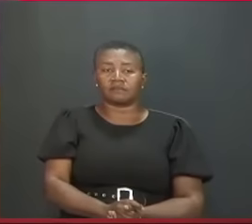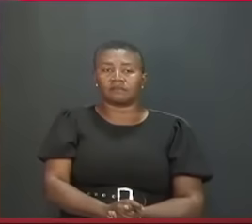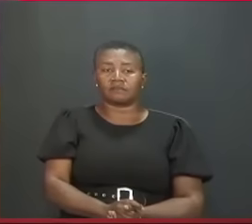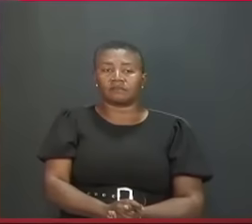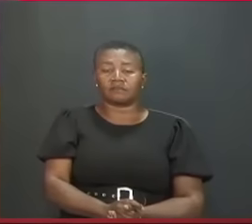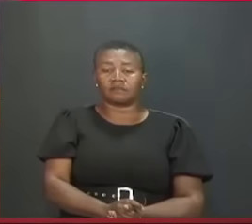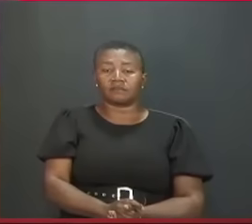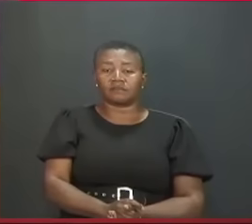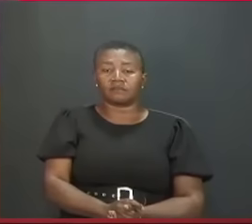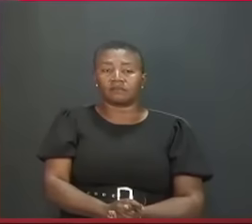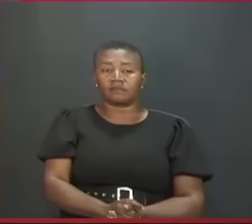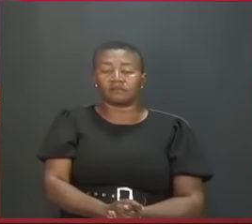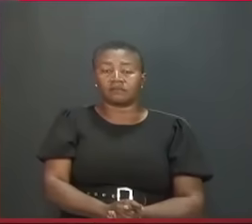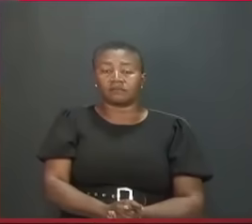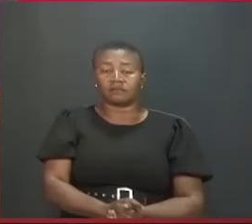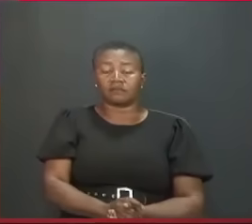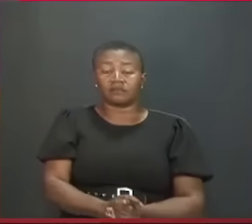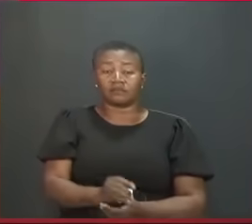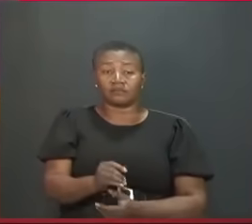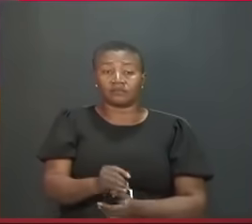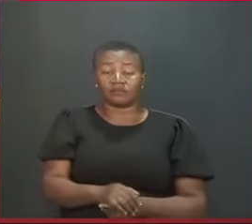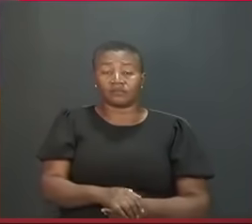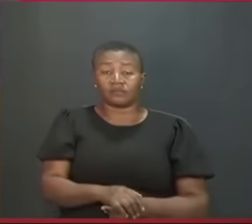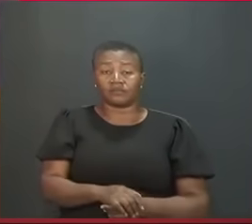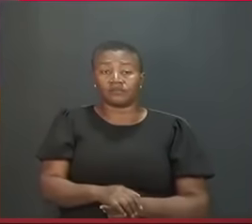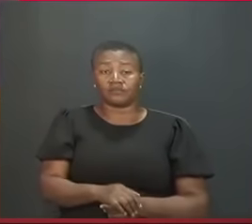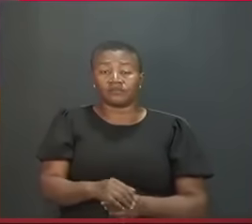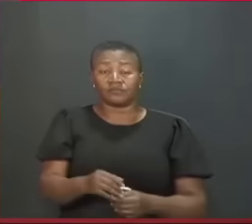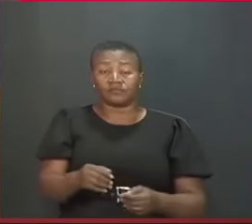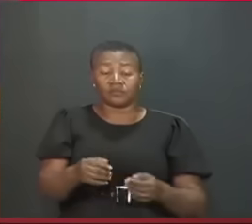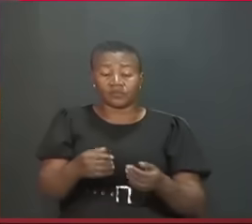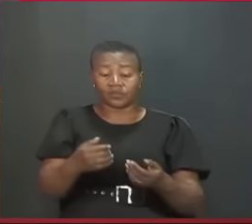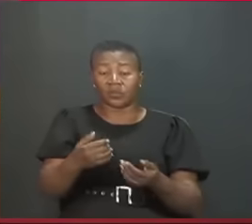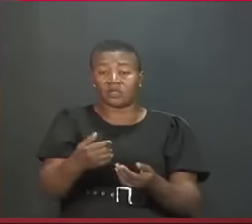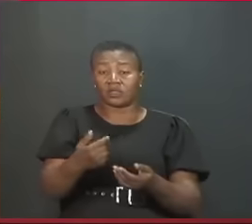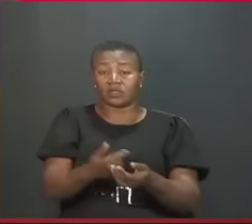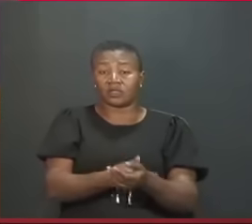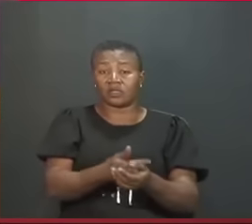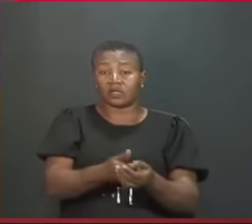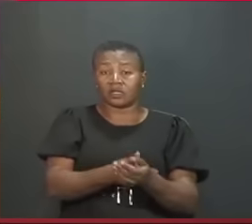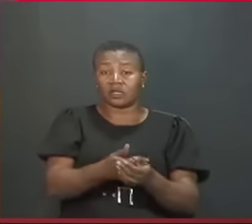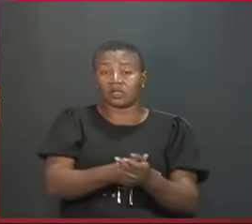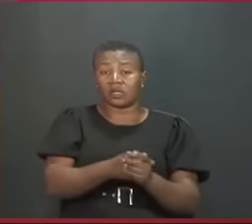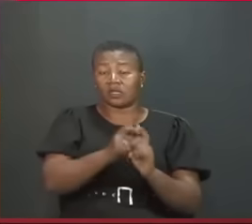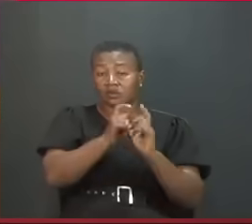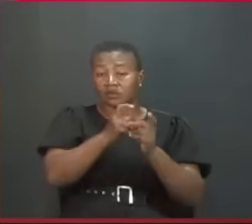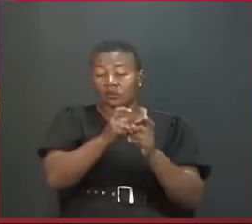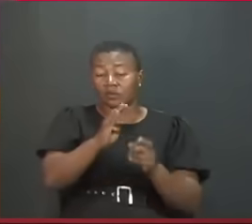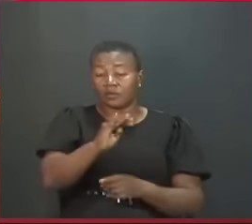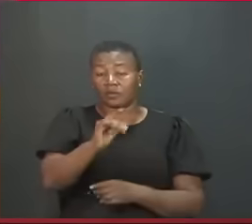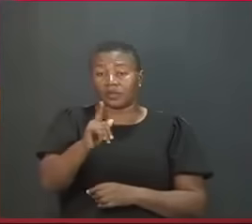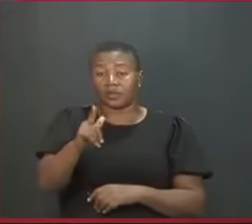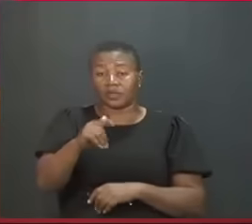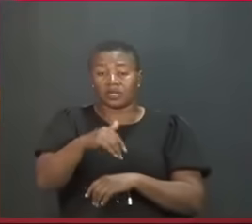Ghana Scholarships Authority Bill 2025 at the consideration stage.